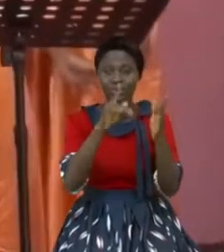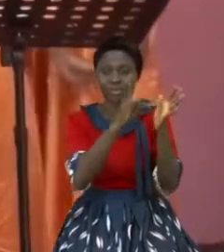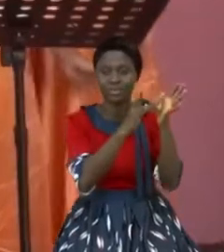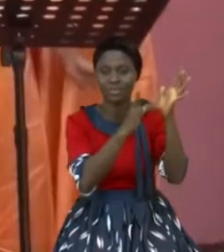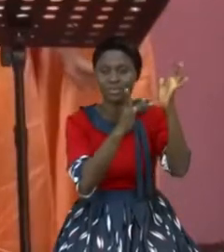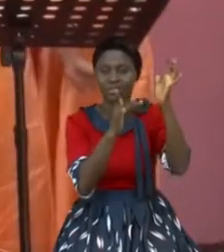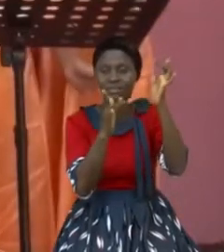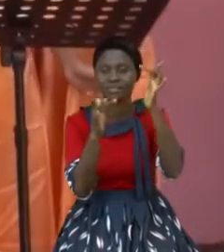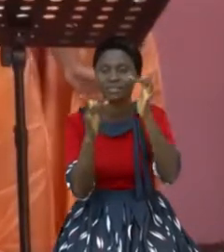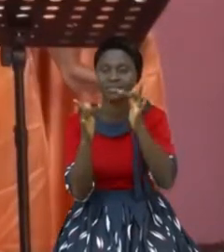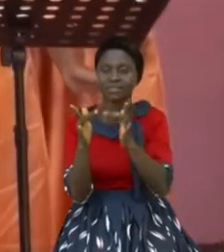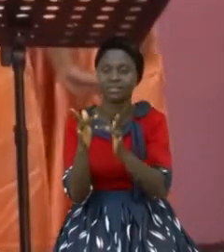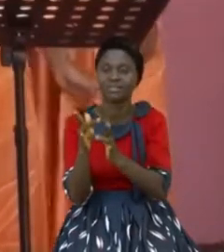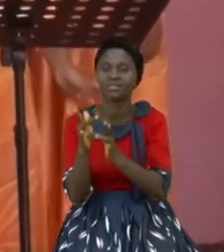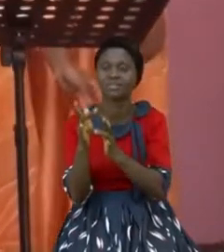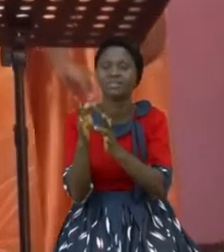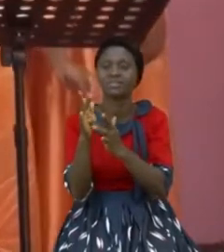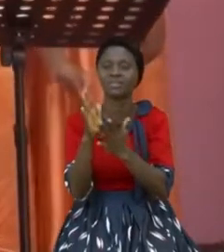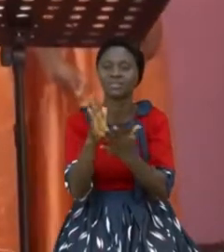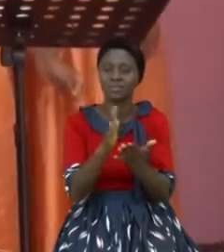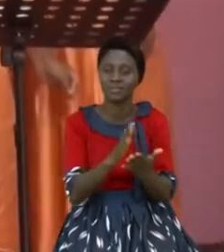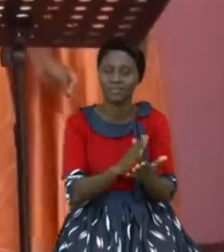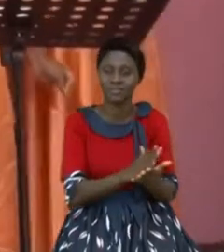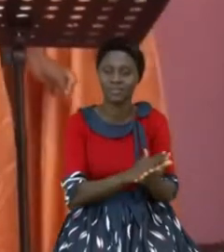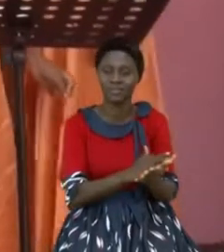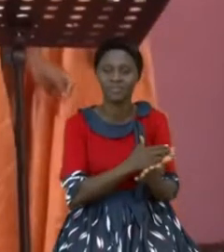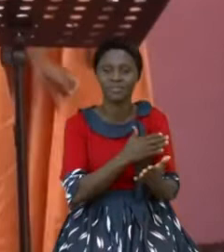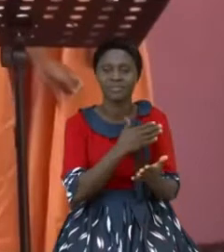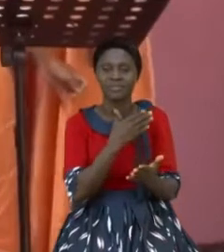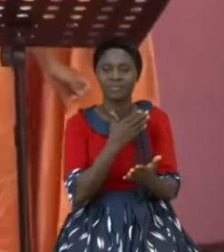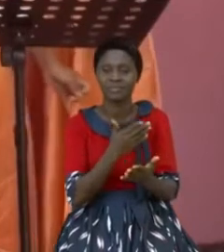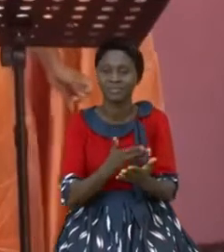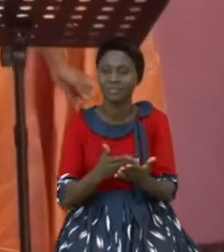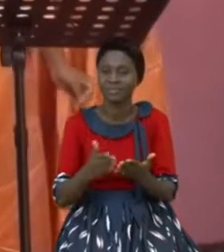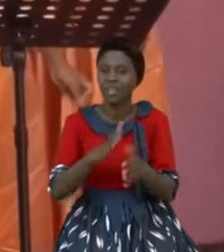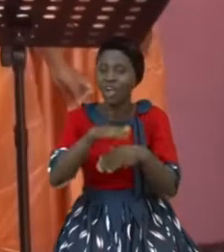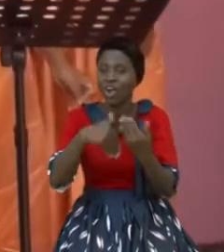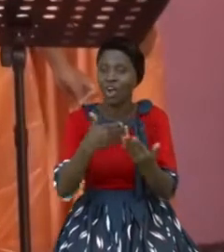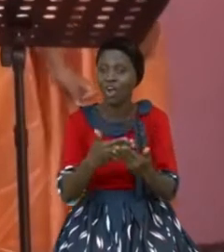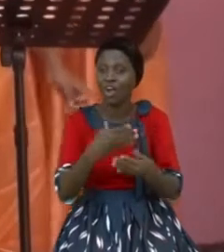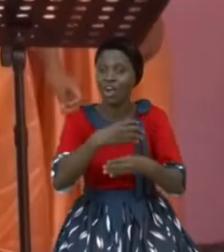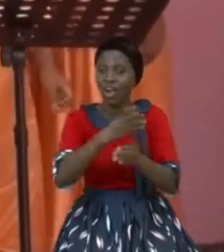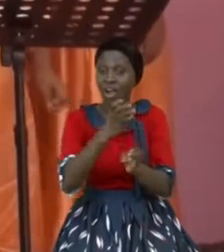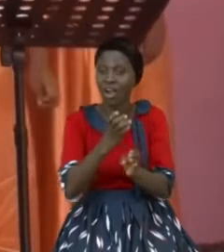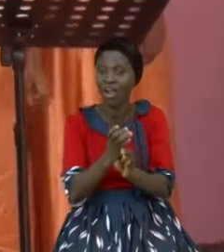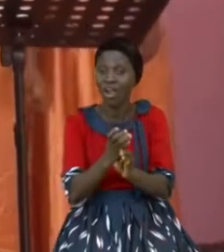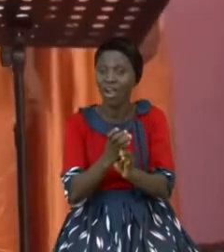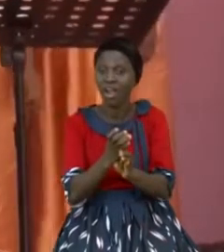Oh,